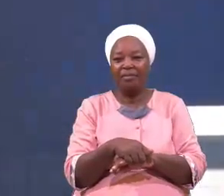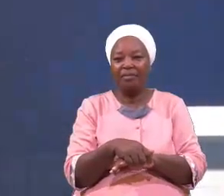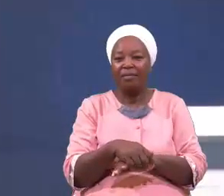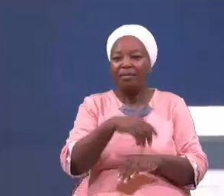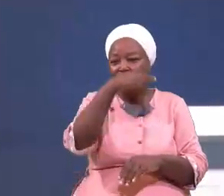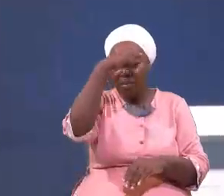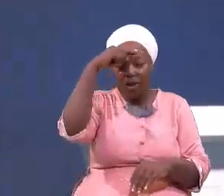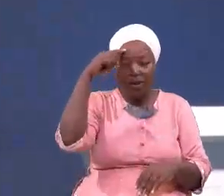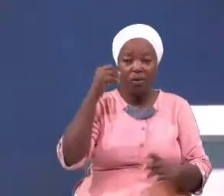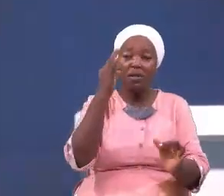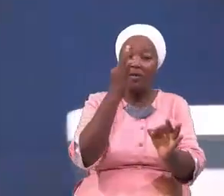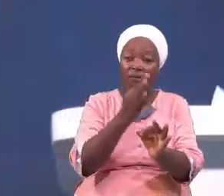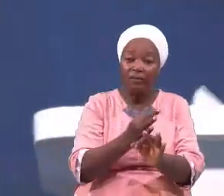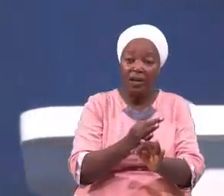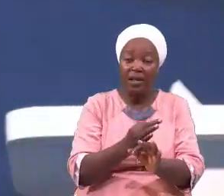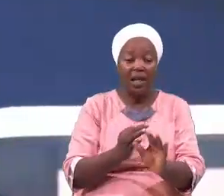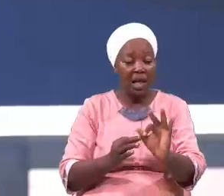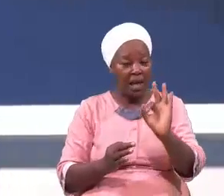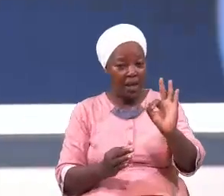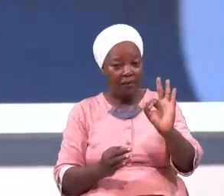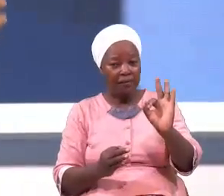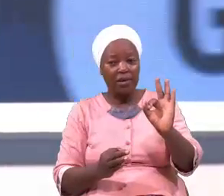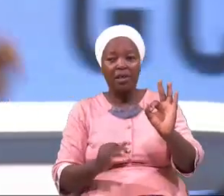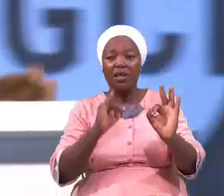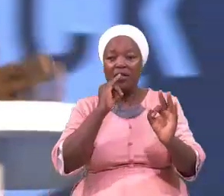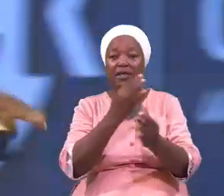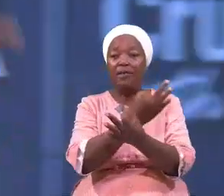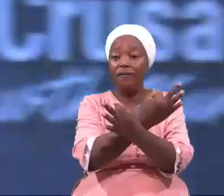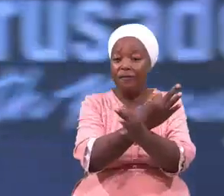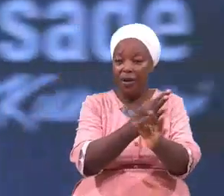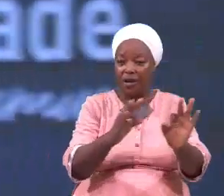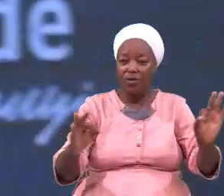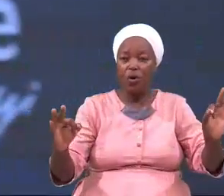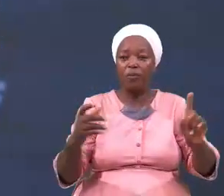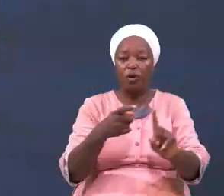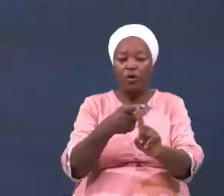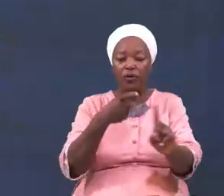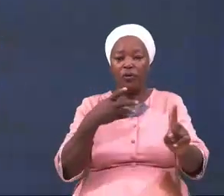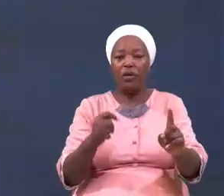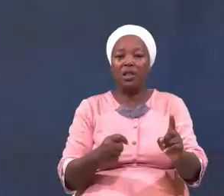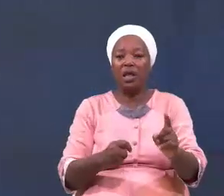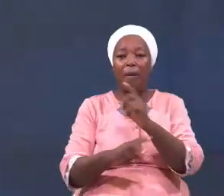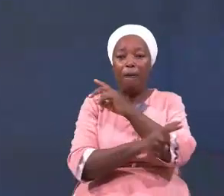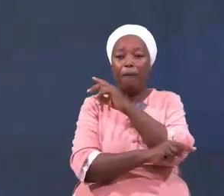Because faith F is freedom through the Passover.